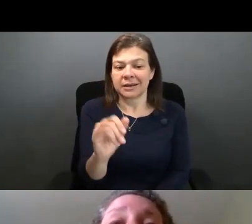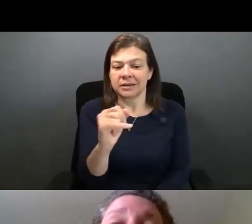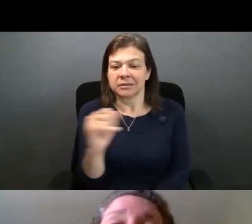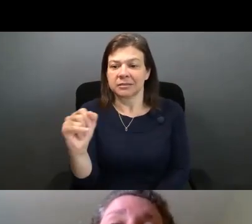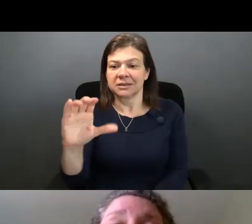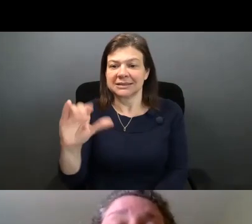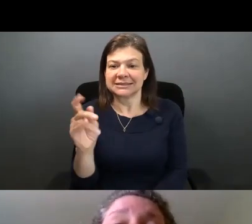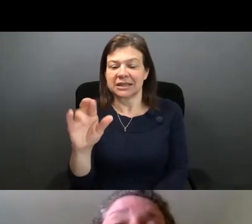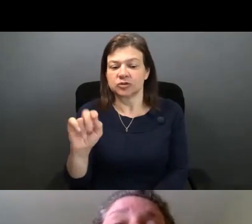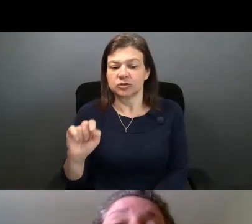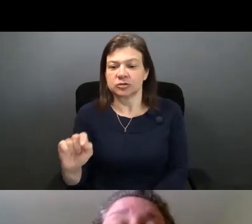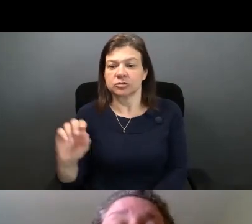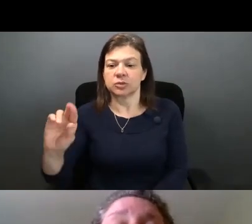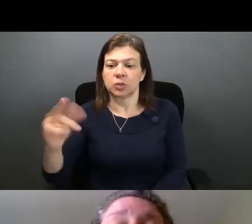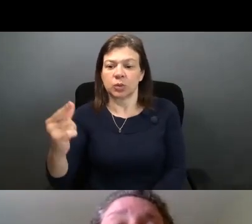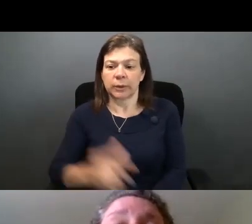sslitvak@kennedy-center.org.